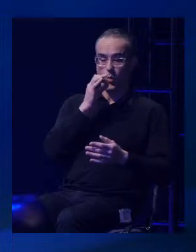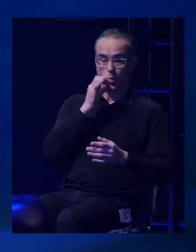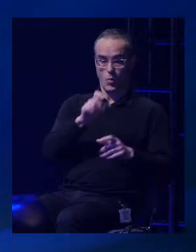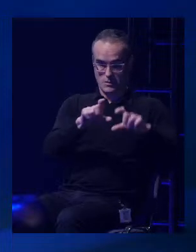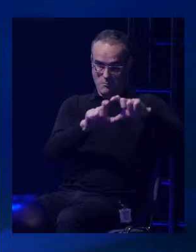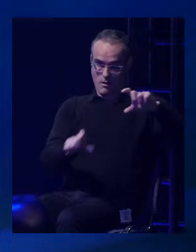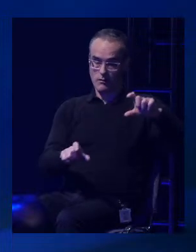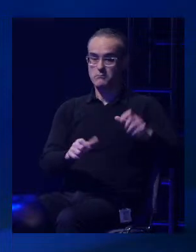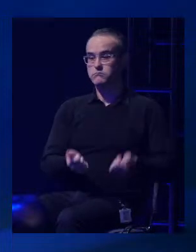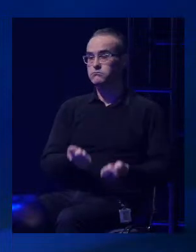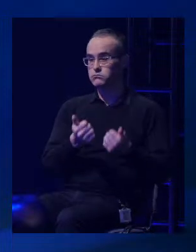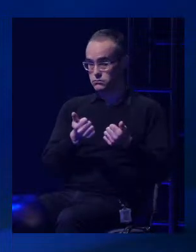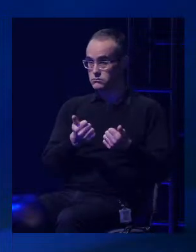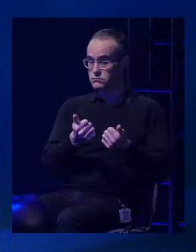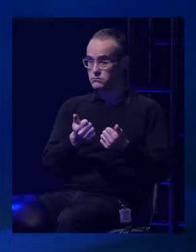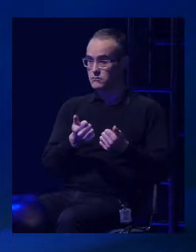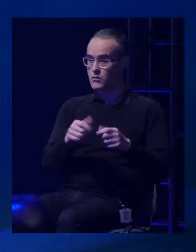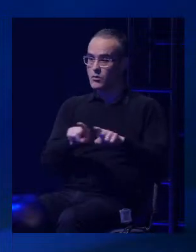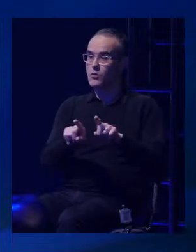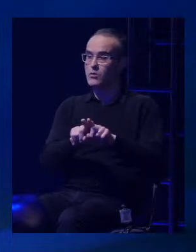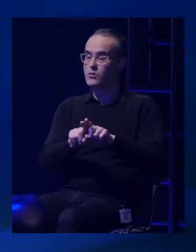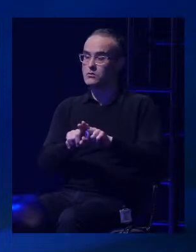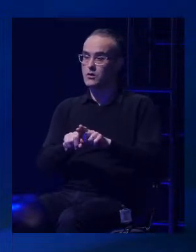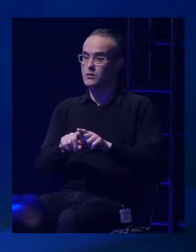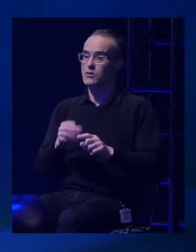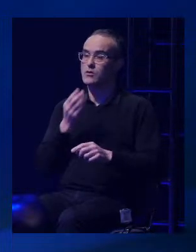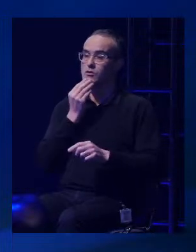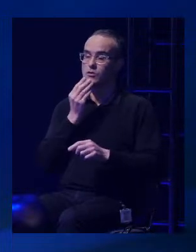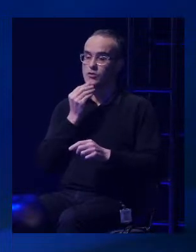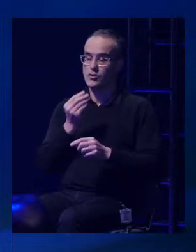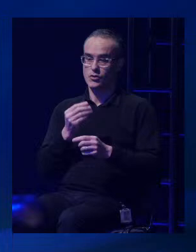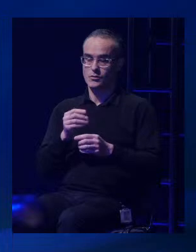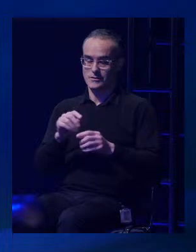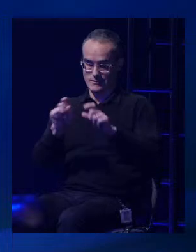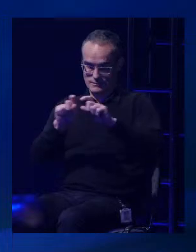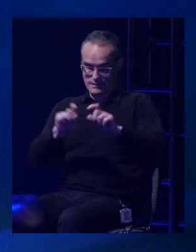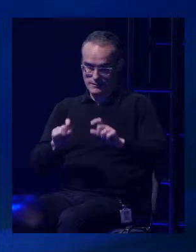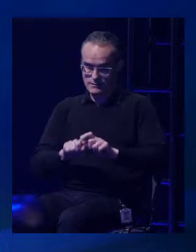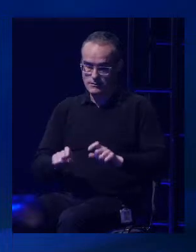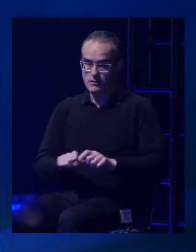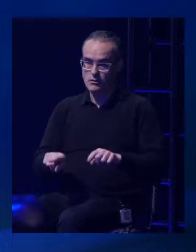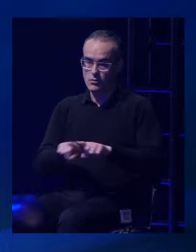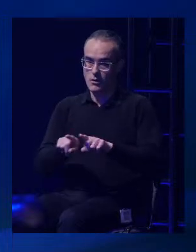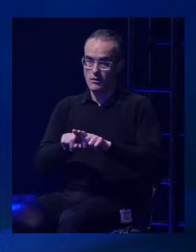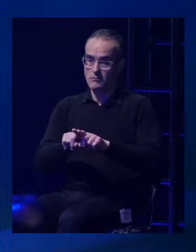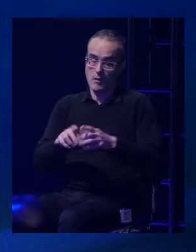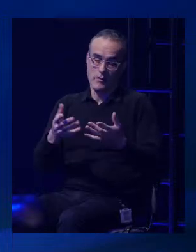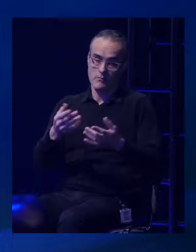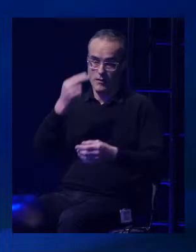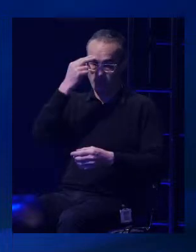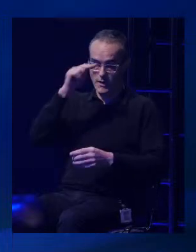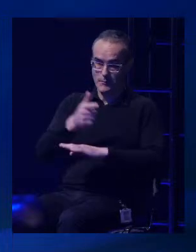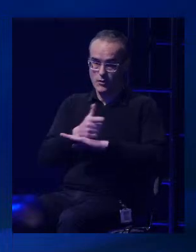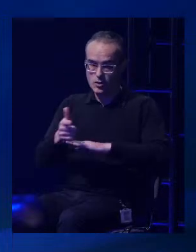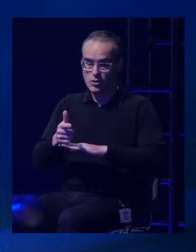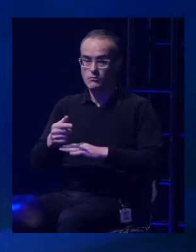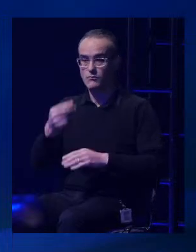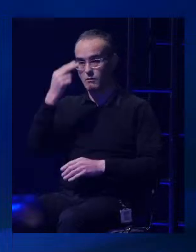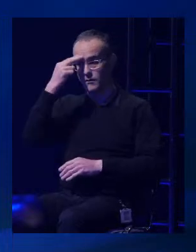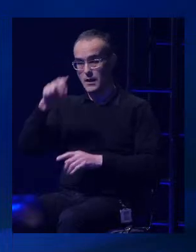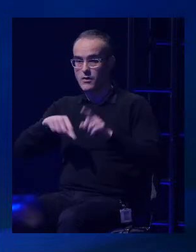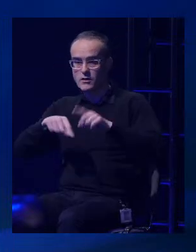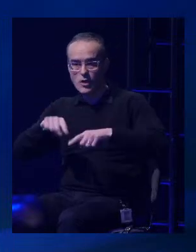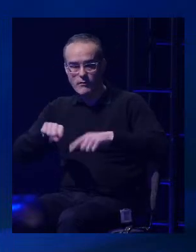as well. But you can also create your own user text and config too. So you're able to bring in the name of the shoot, the name of the director, anything that